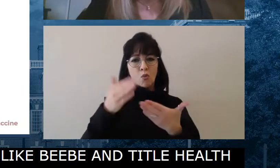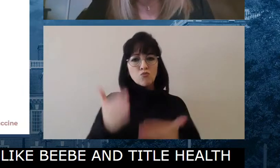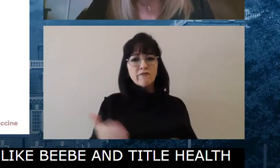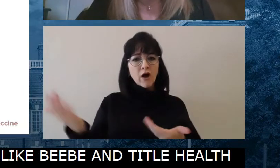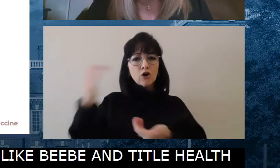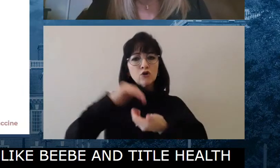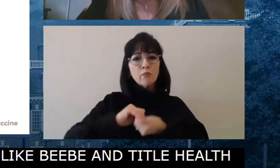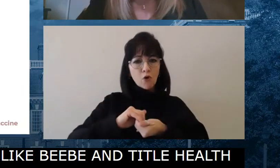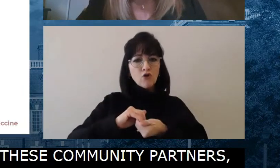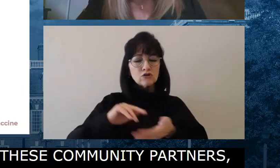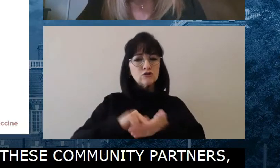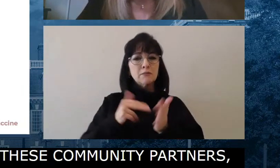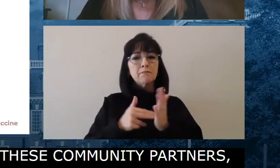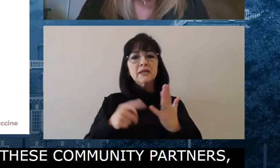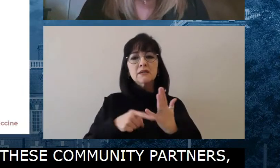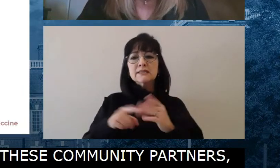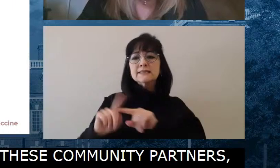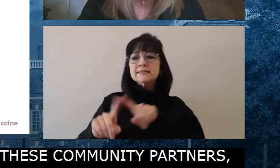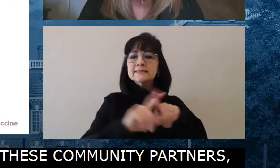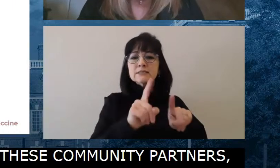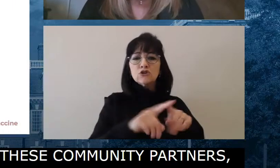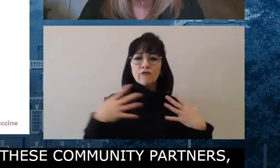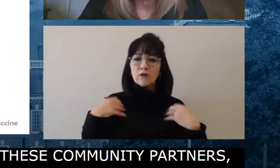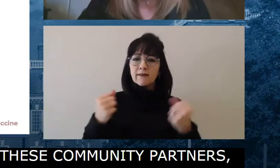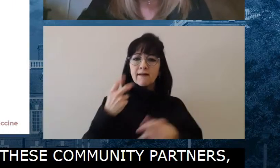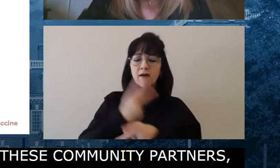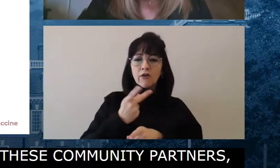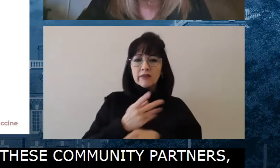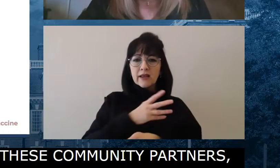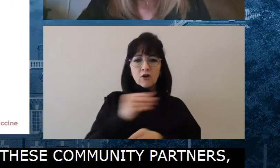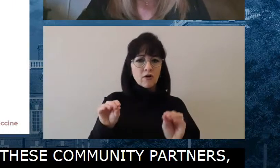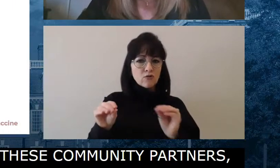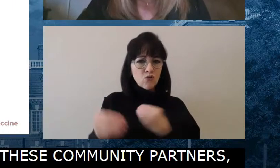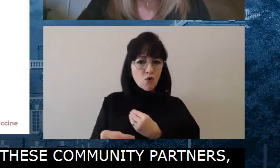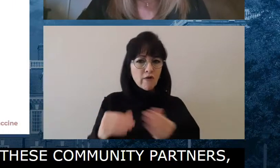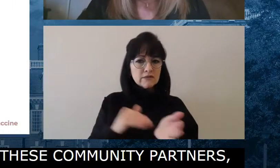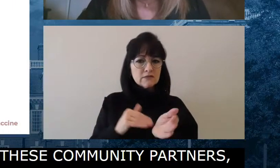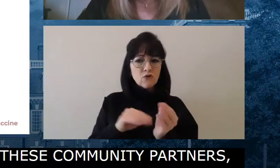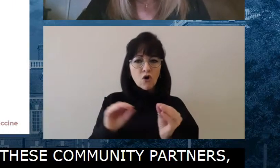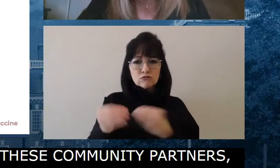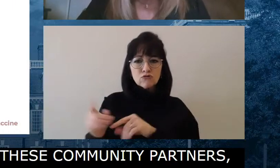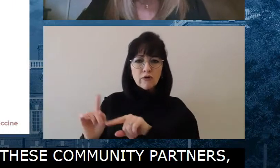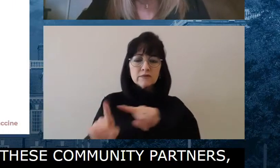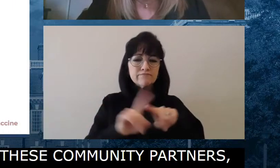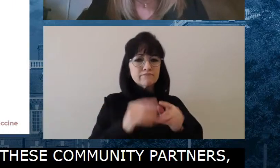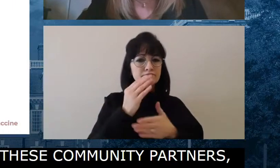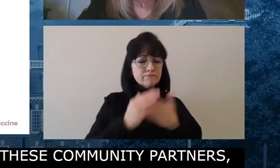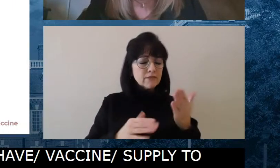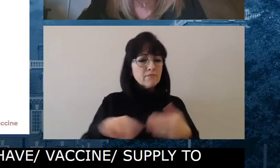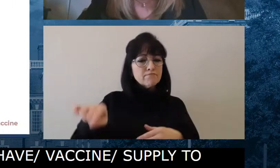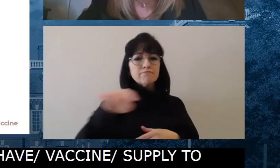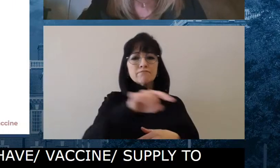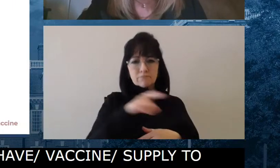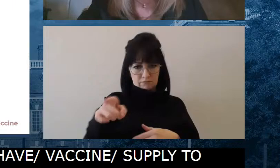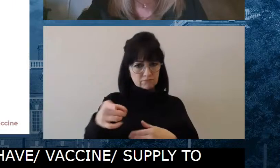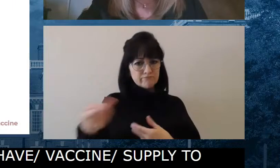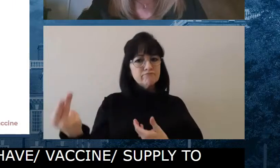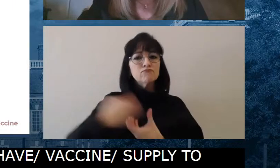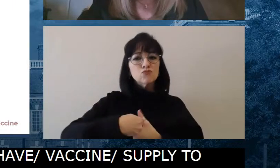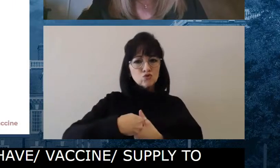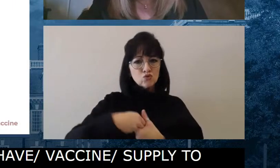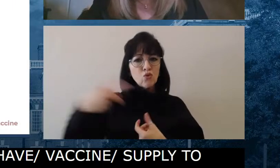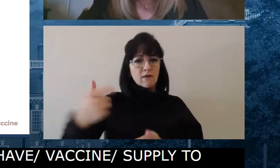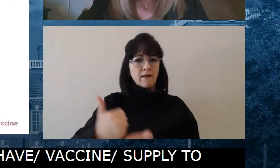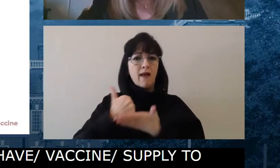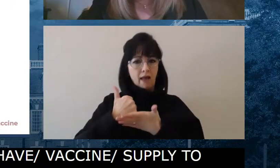underserved populations as well. So as I said, not everyone has the access, the transportation, the communication, the connections to be served